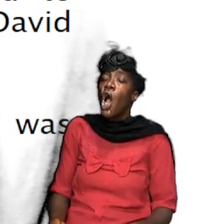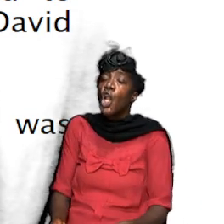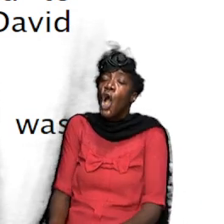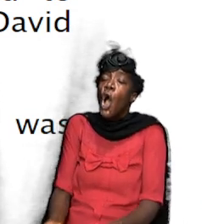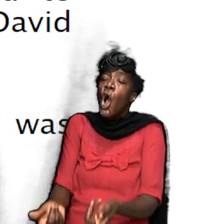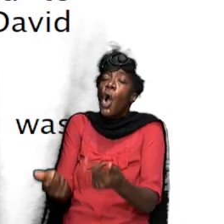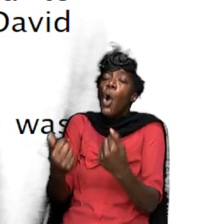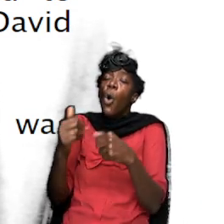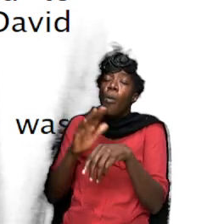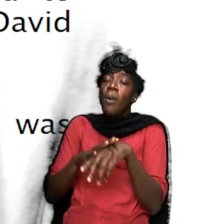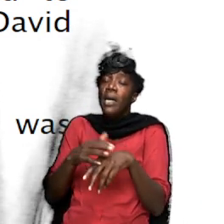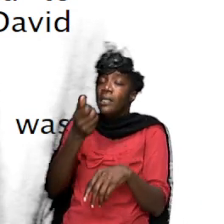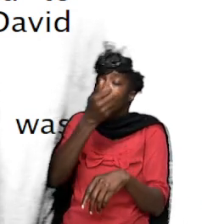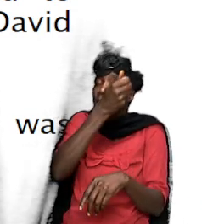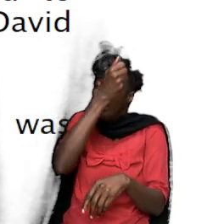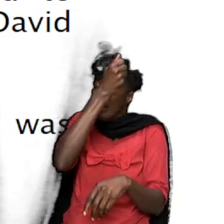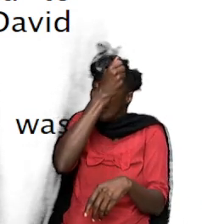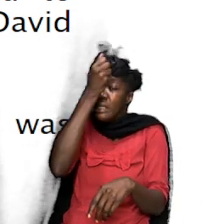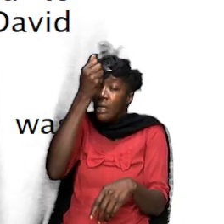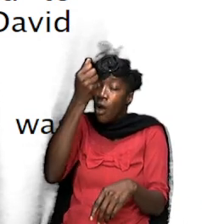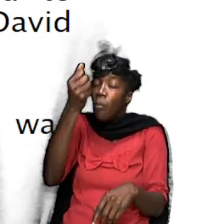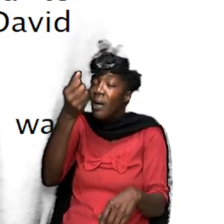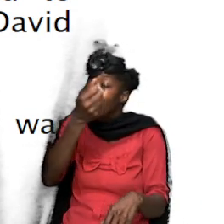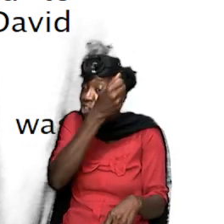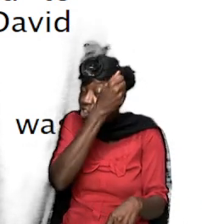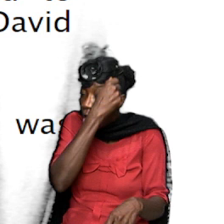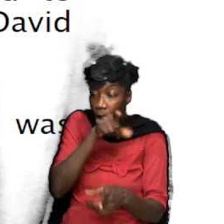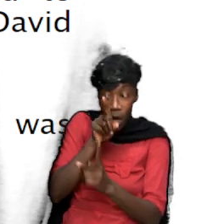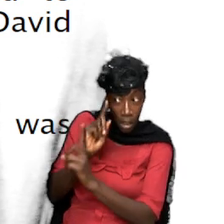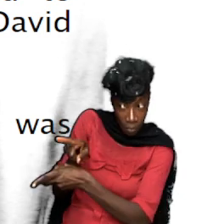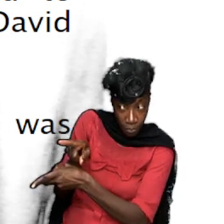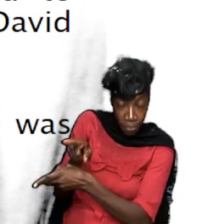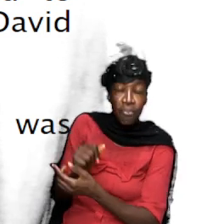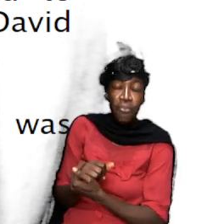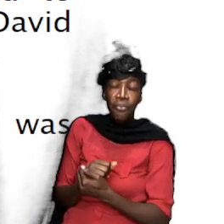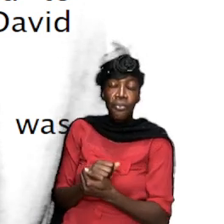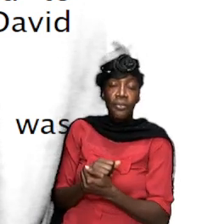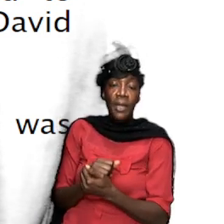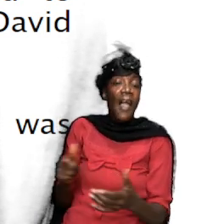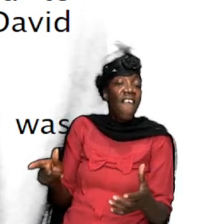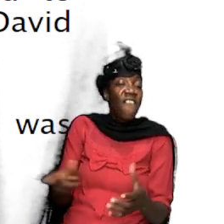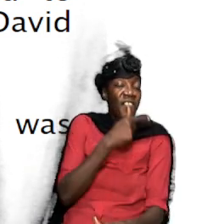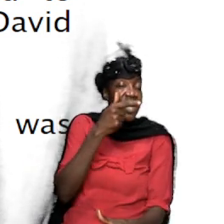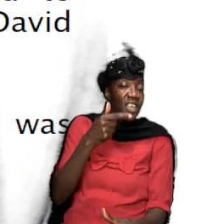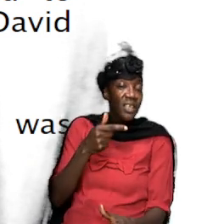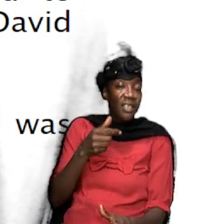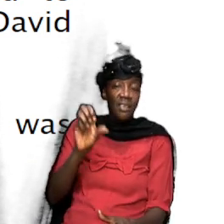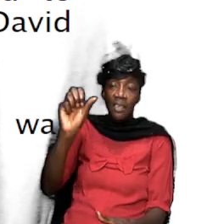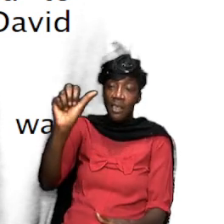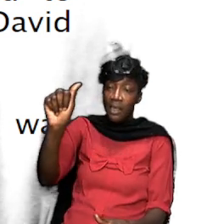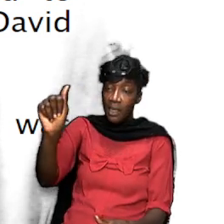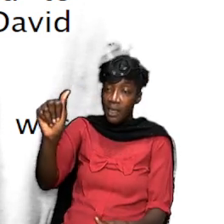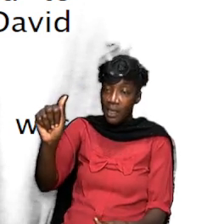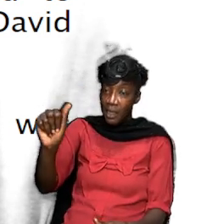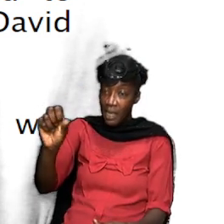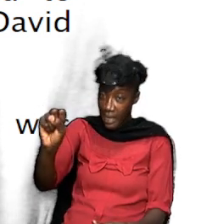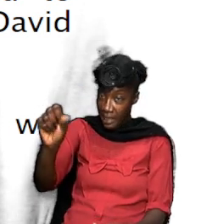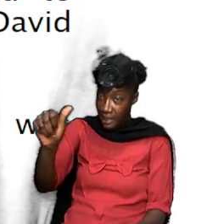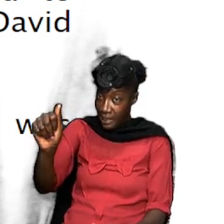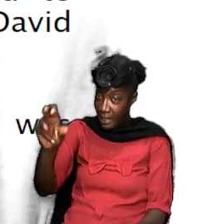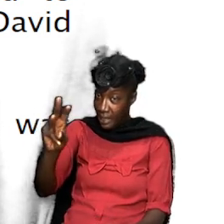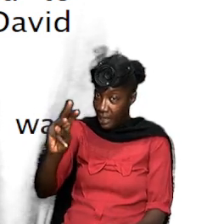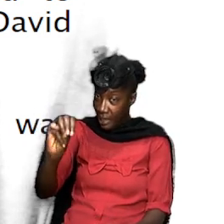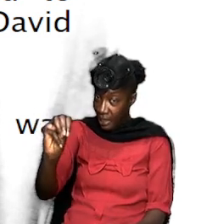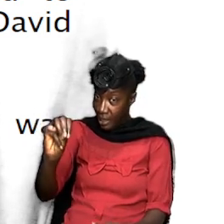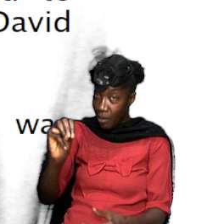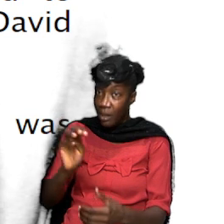Samuel. Upon Saul, sorry. And in 1 Samuel chapter 16, verse